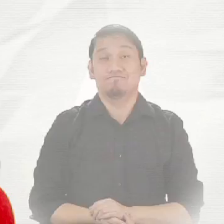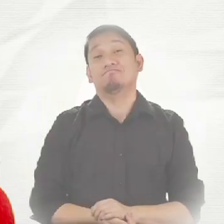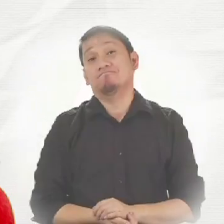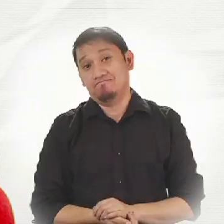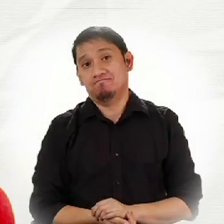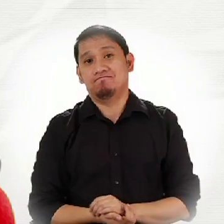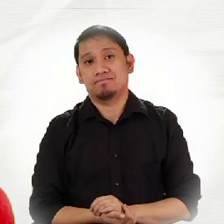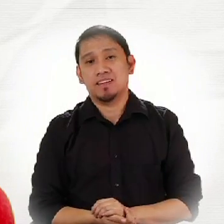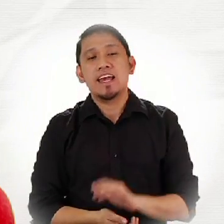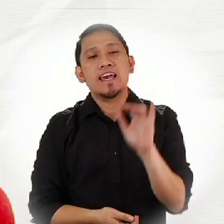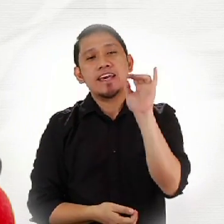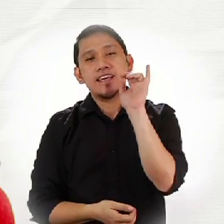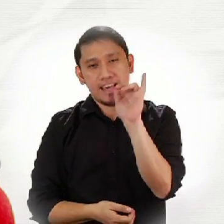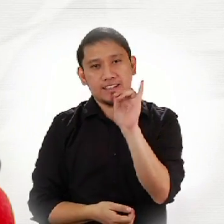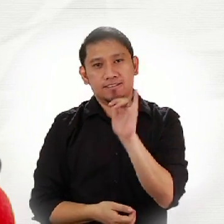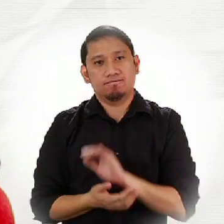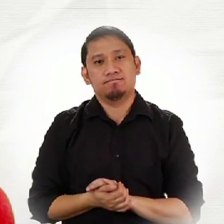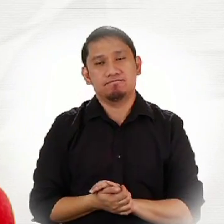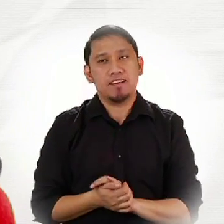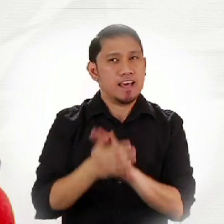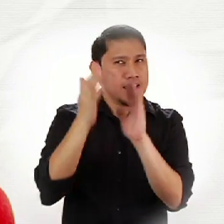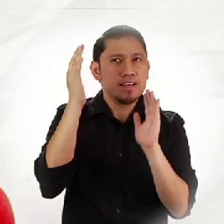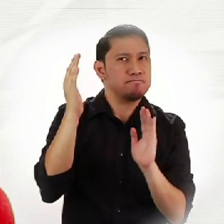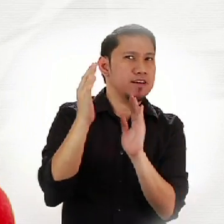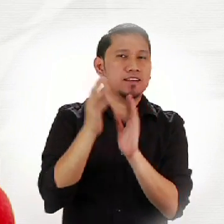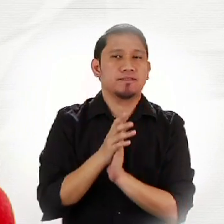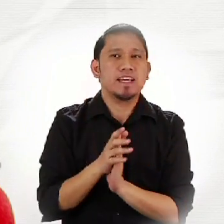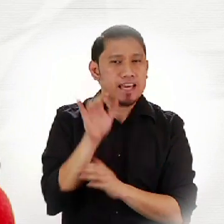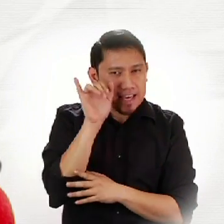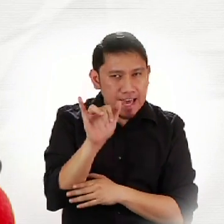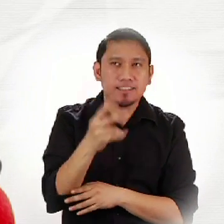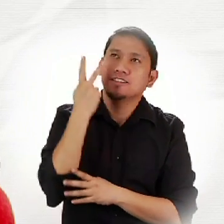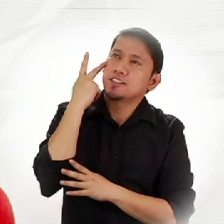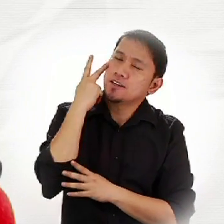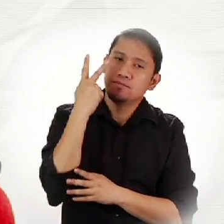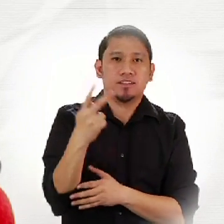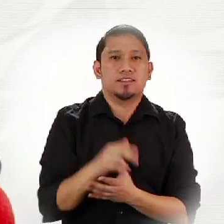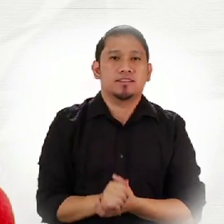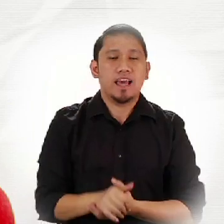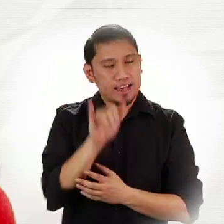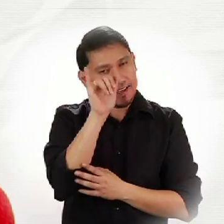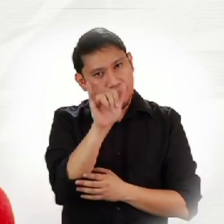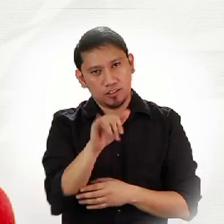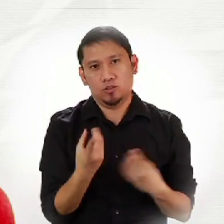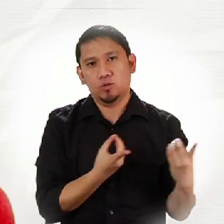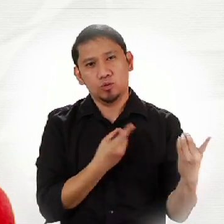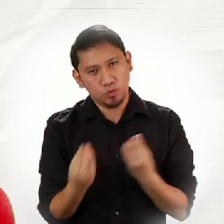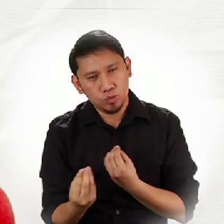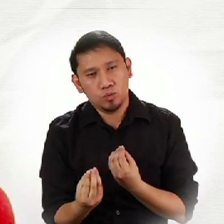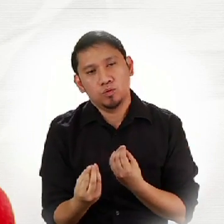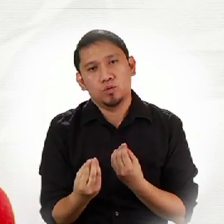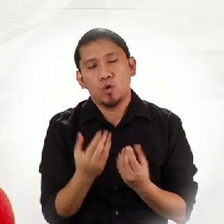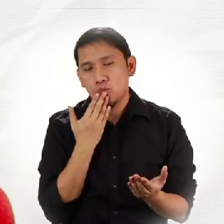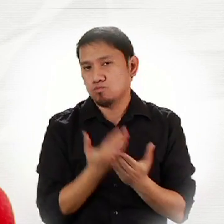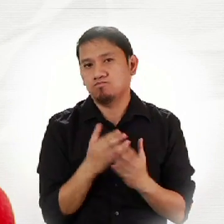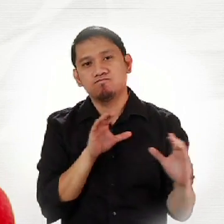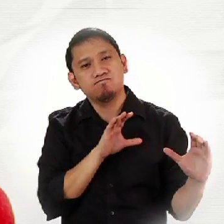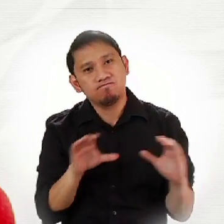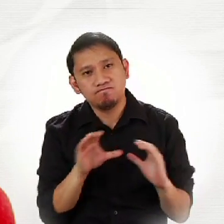Aha! Yes, it is presence. Yes, it is visibility. Yes, it is doing our good